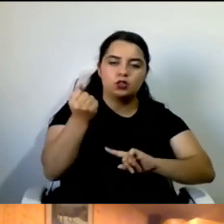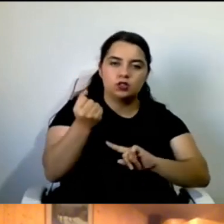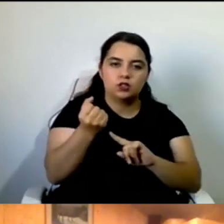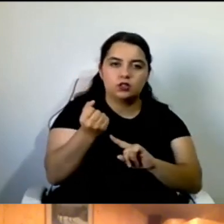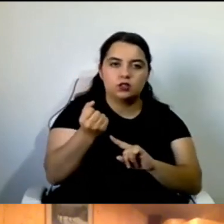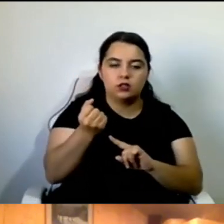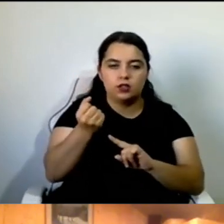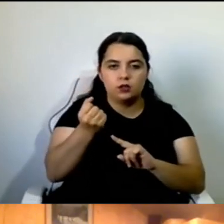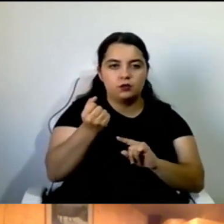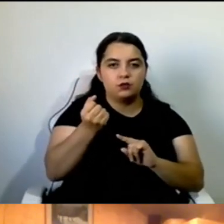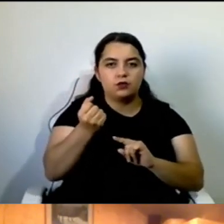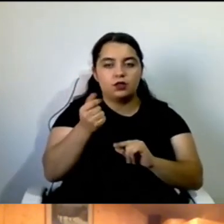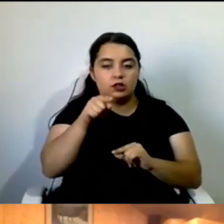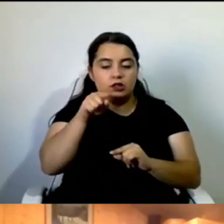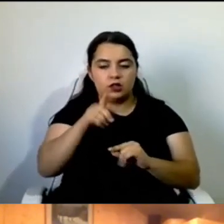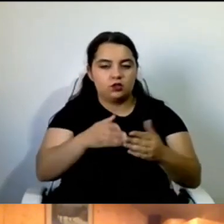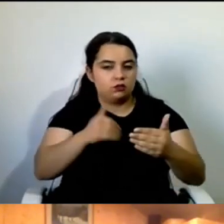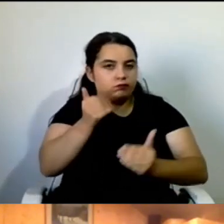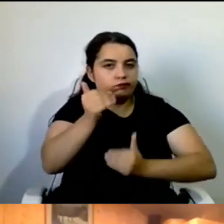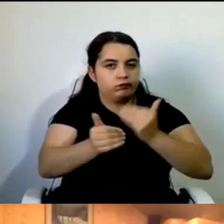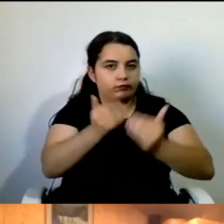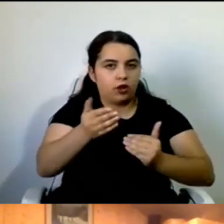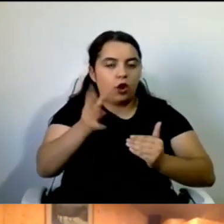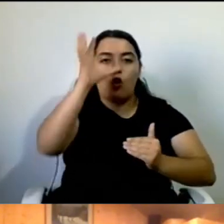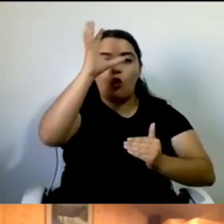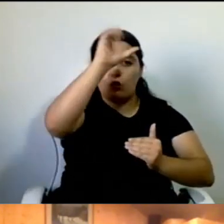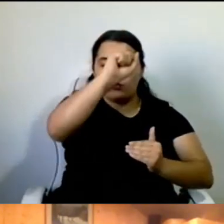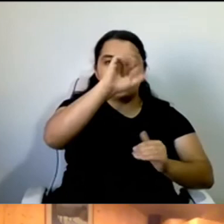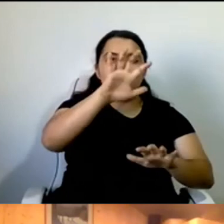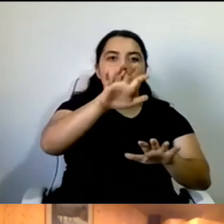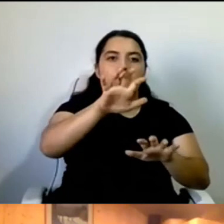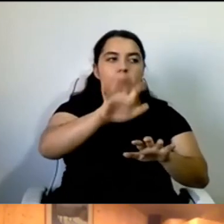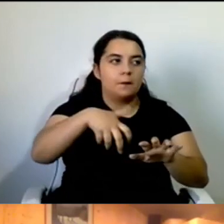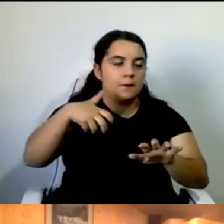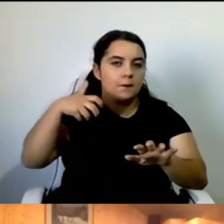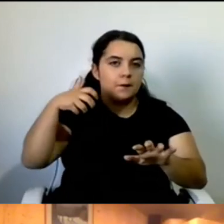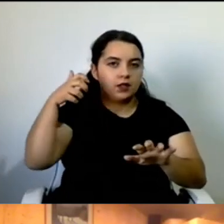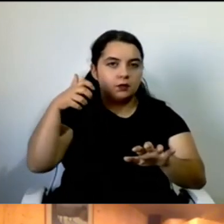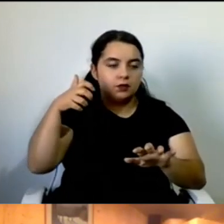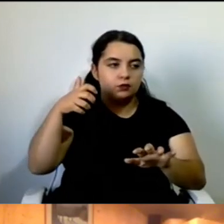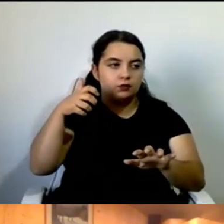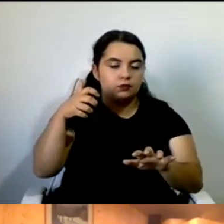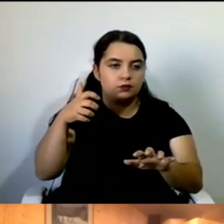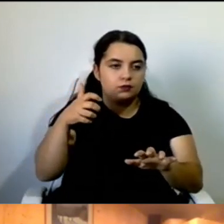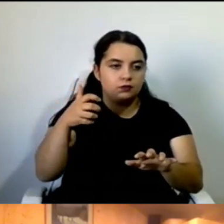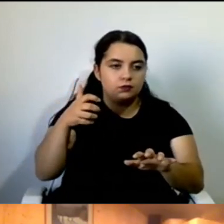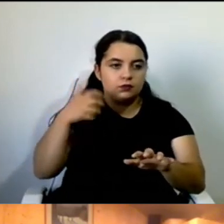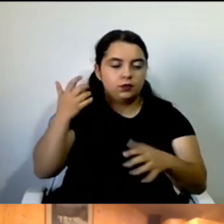government, in the parliament, then we should hopefully get back to an okay